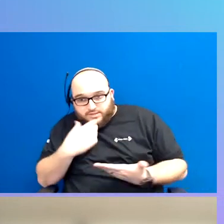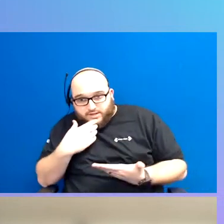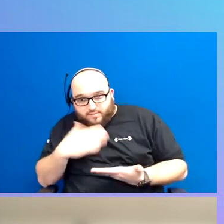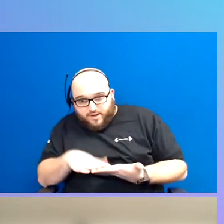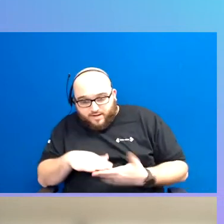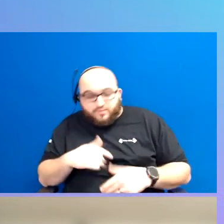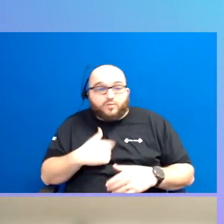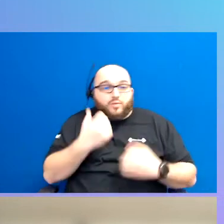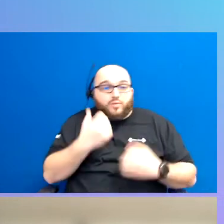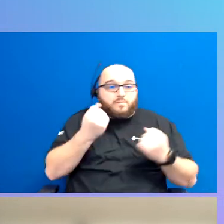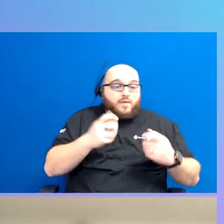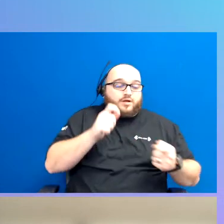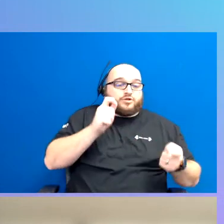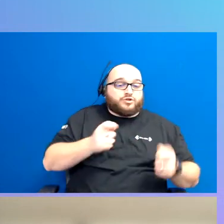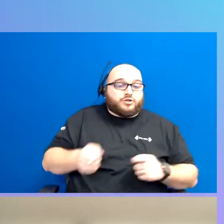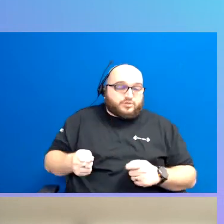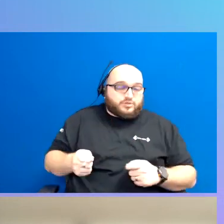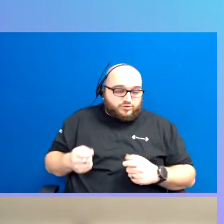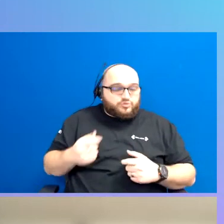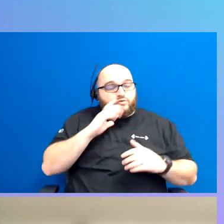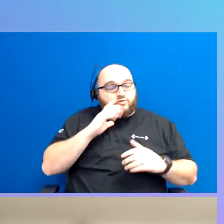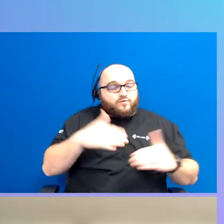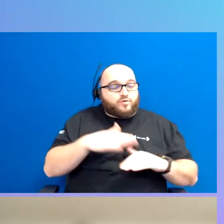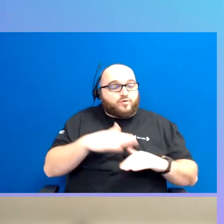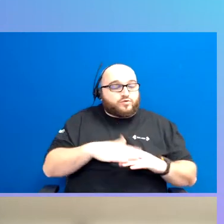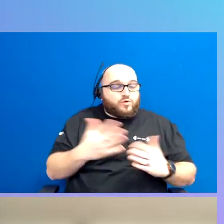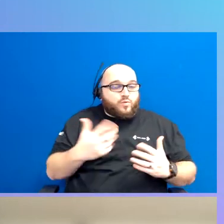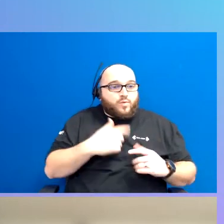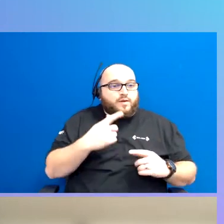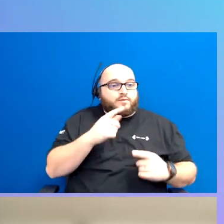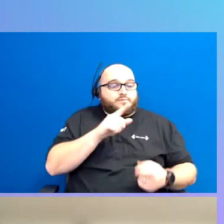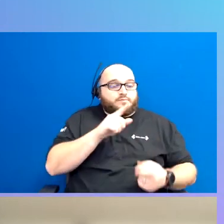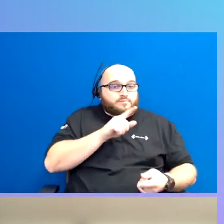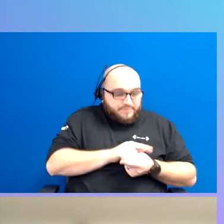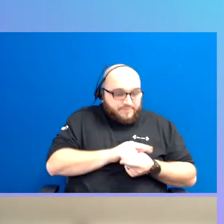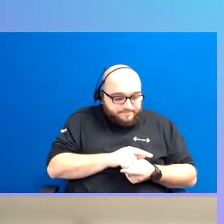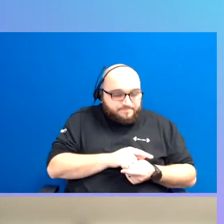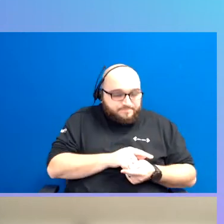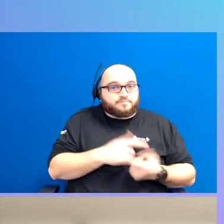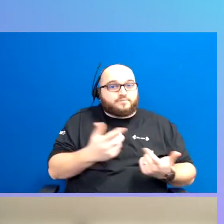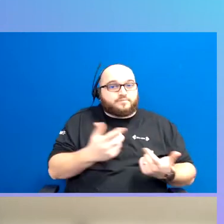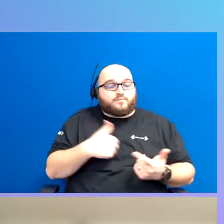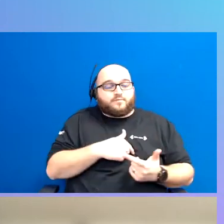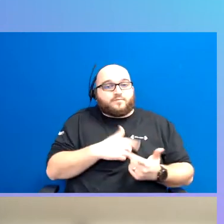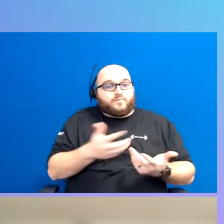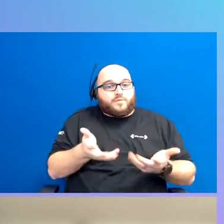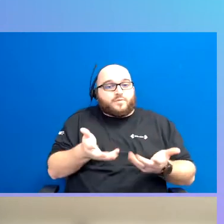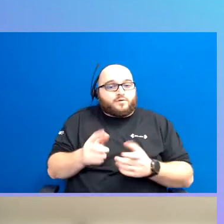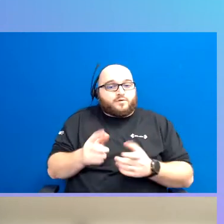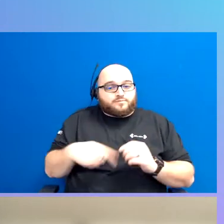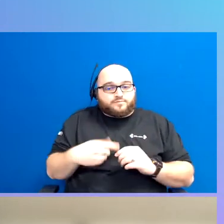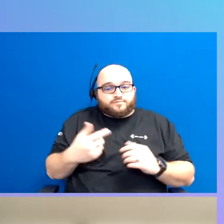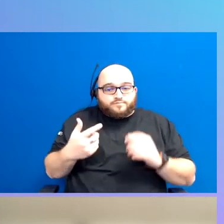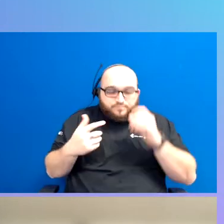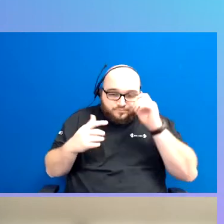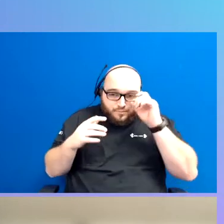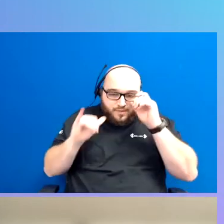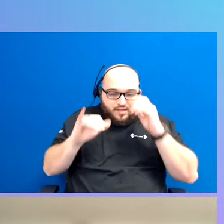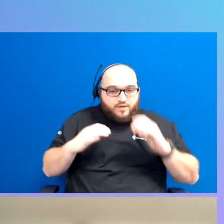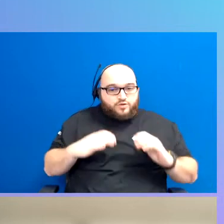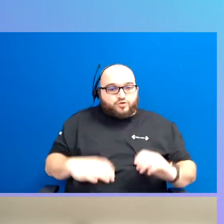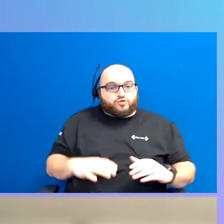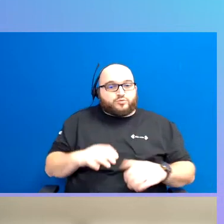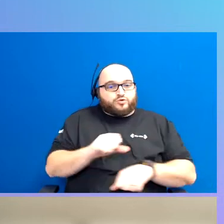change. If budgets are tight, we're focused on what we meet in regulatory and what I talked about earlier. So we had Consumer Duty